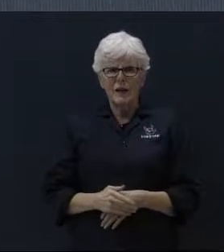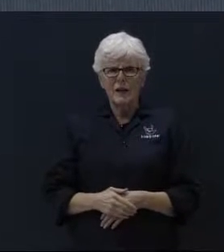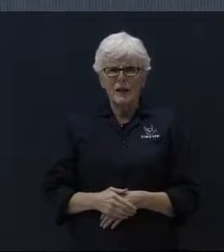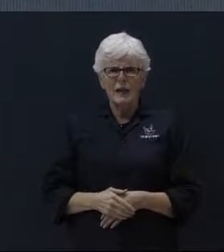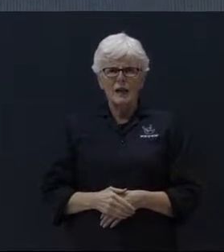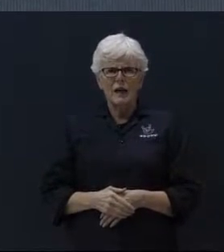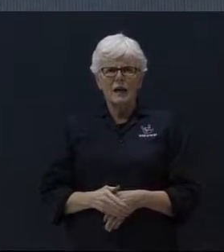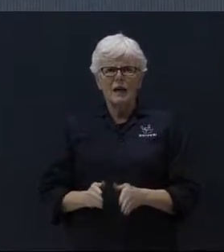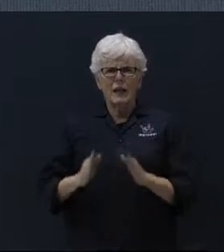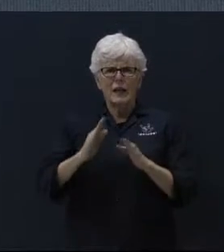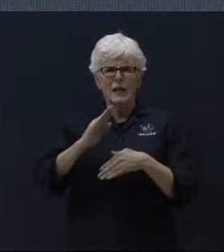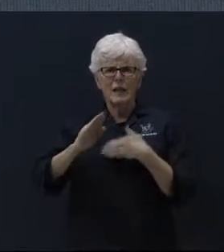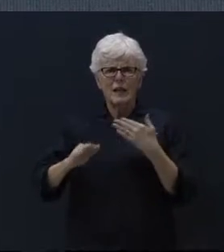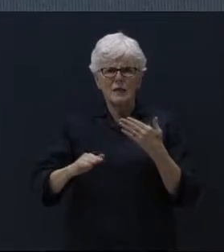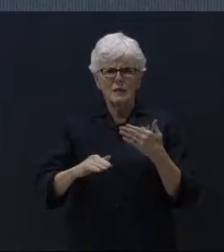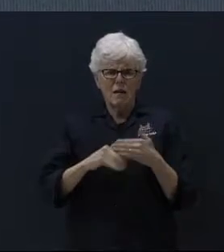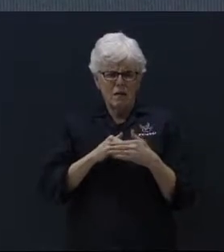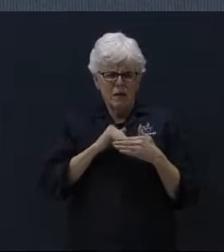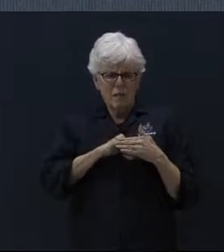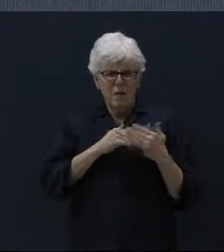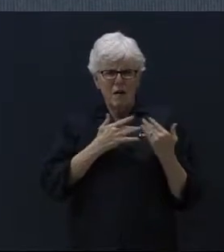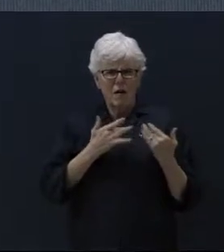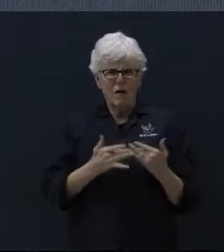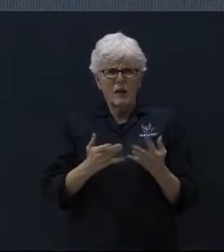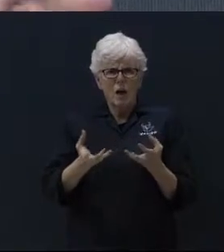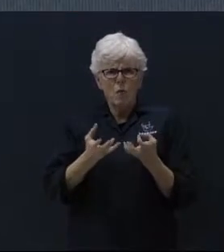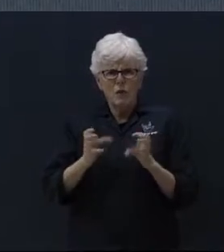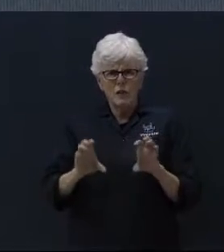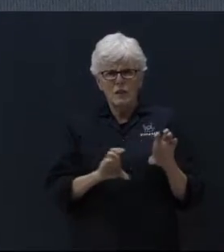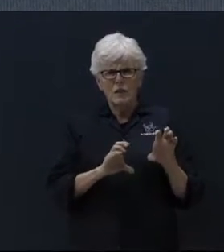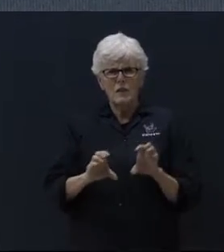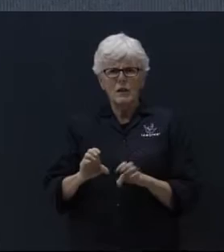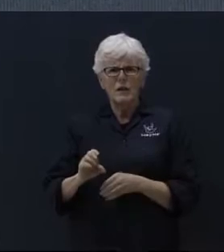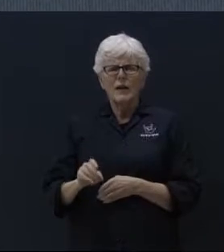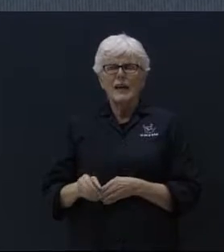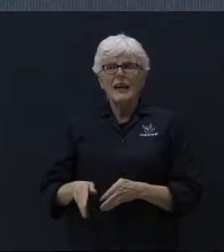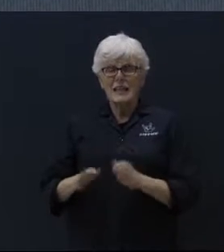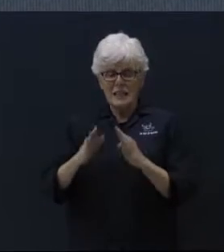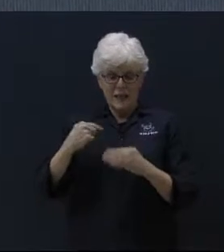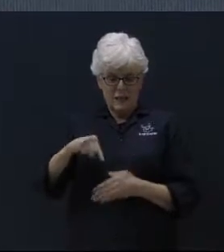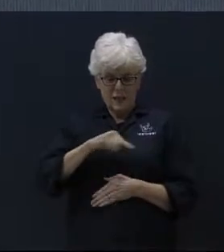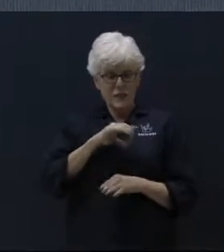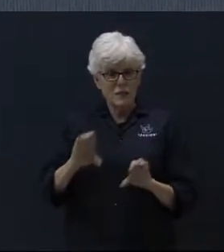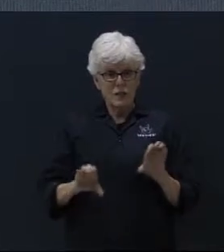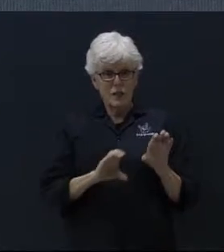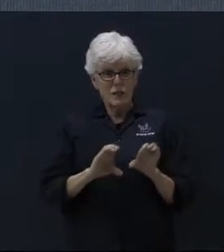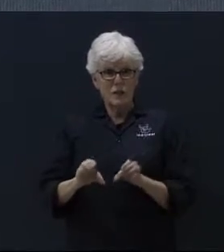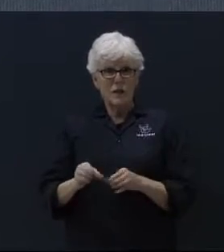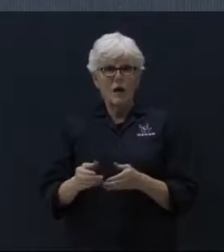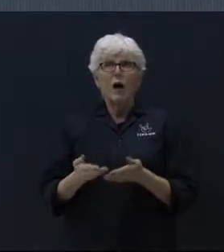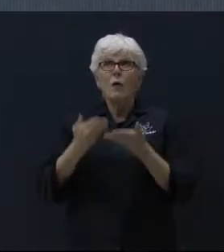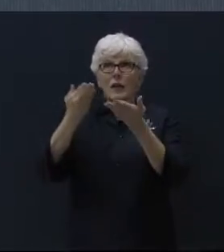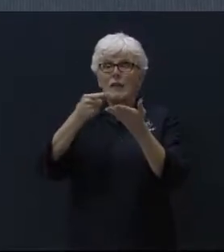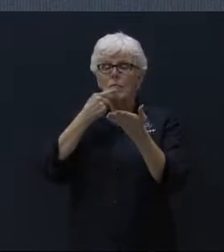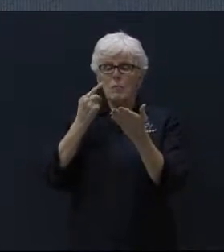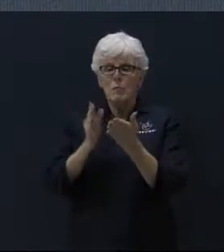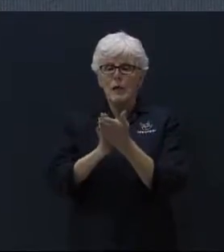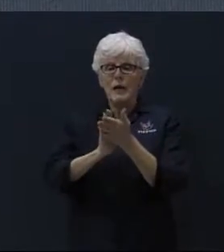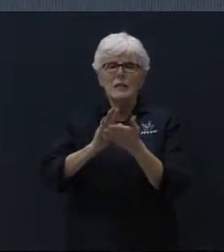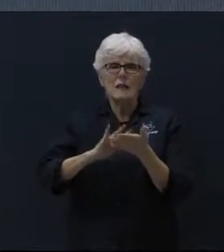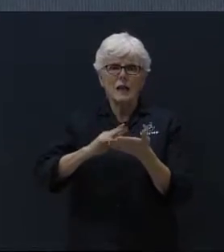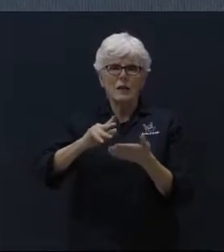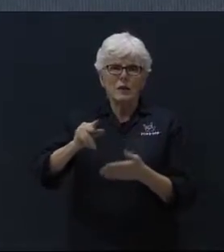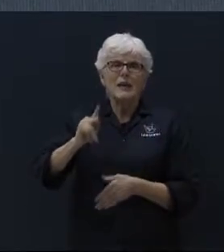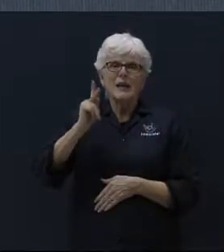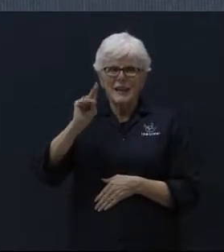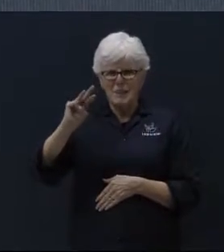And that's all in my heart that I want to do. And he's allowed us to do everything. So I just want to give him the praise and glory. I'll let Ken do